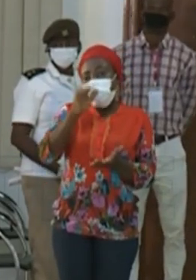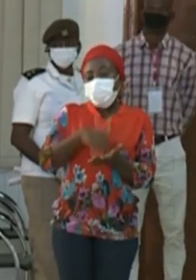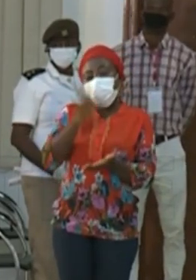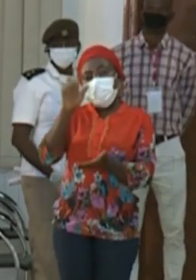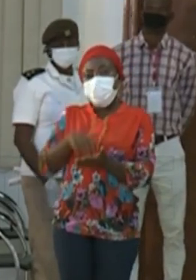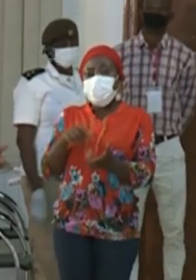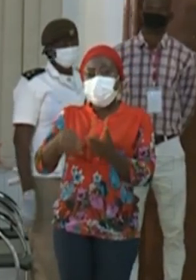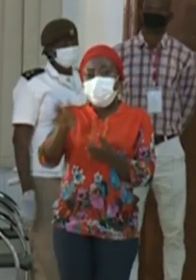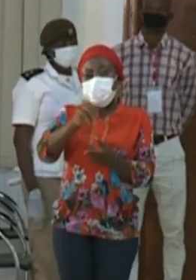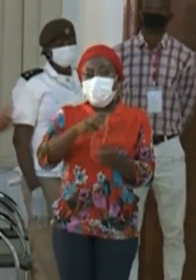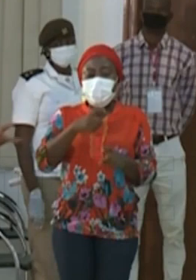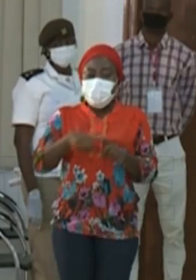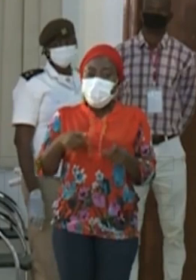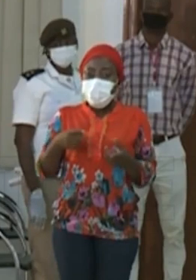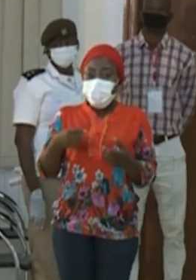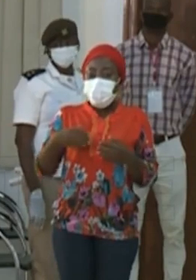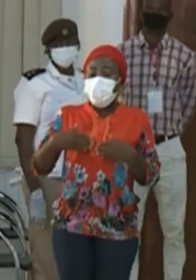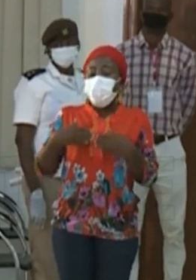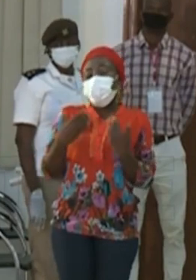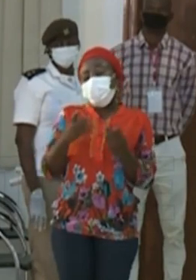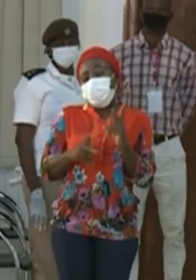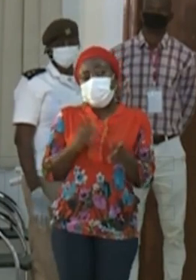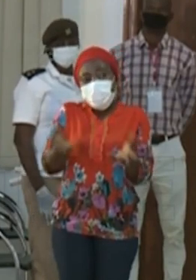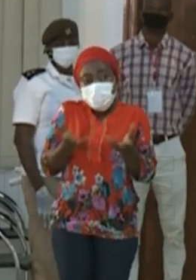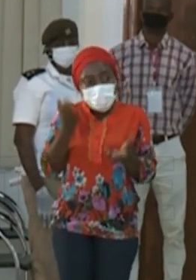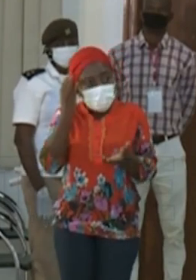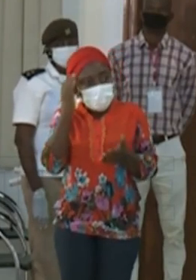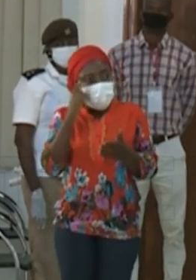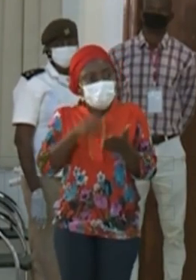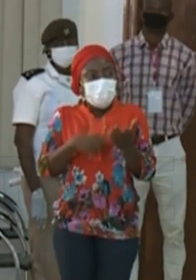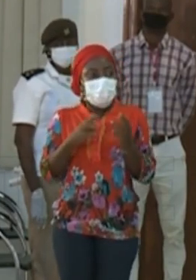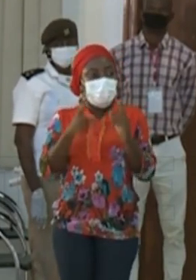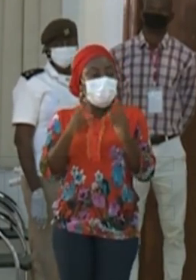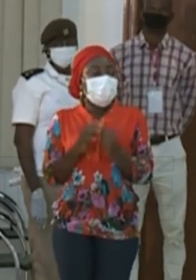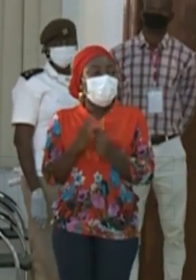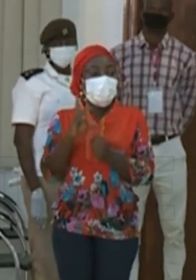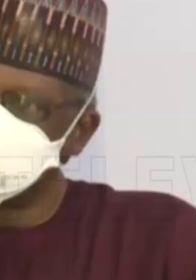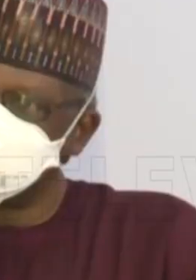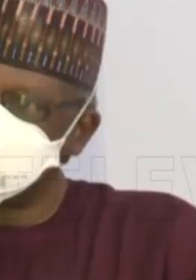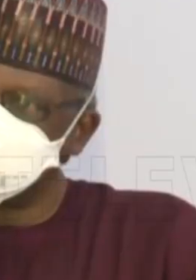medical frontline workers all across the country will want to know the update. Thank you.